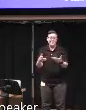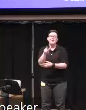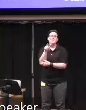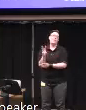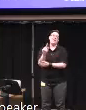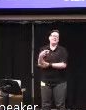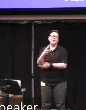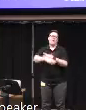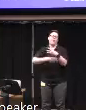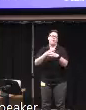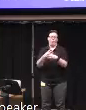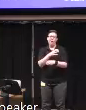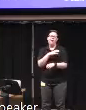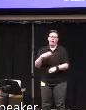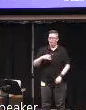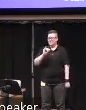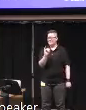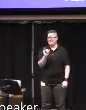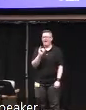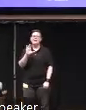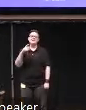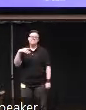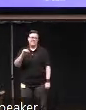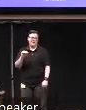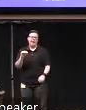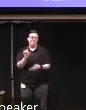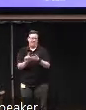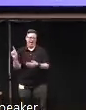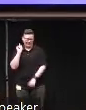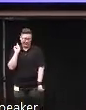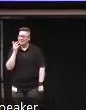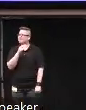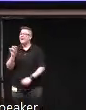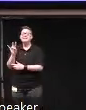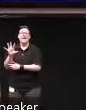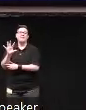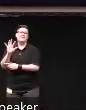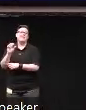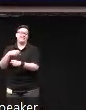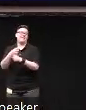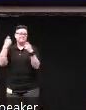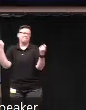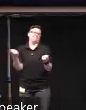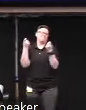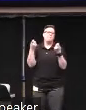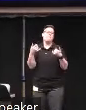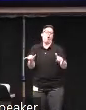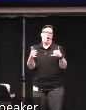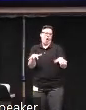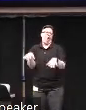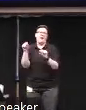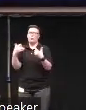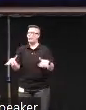26th World Congress of ICPM over the last week and the 75th anniversary soiree that was